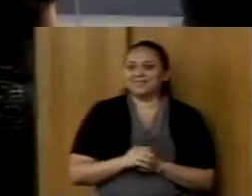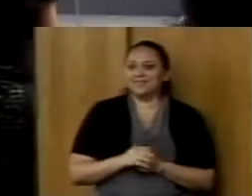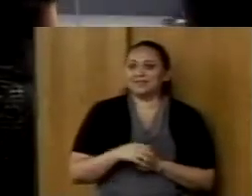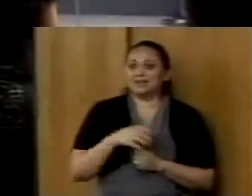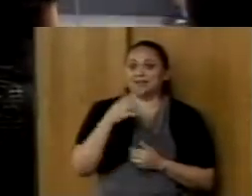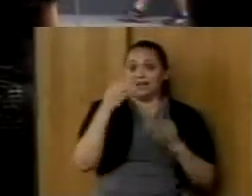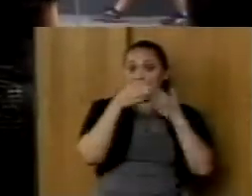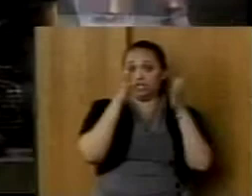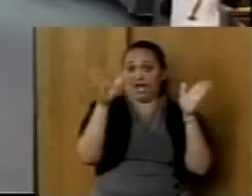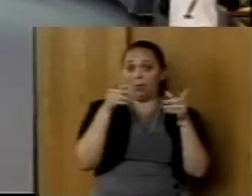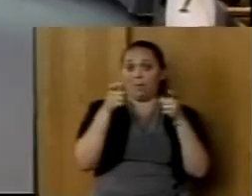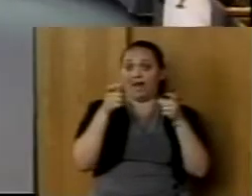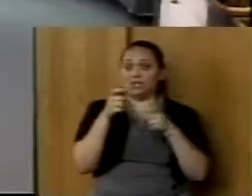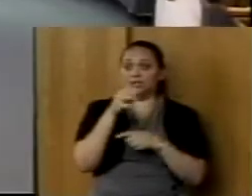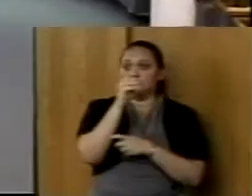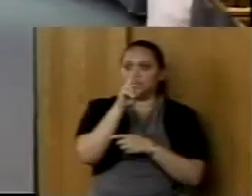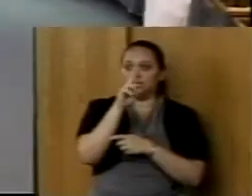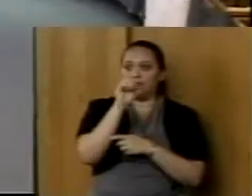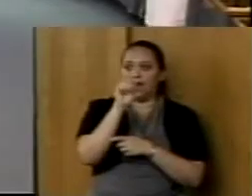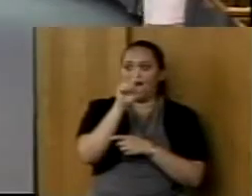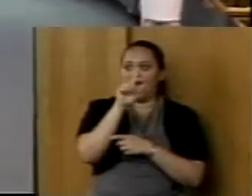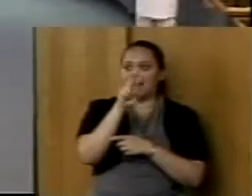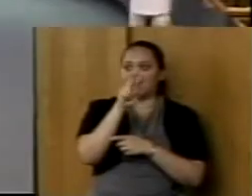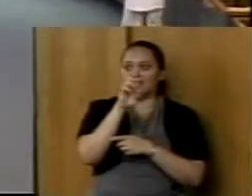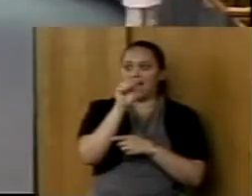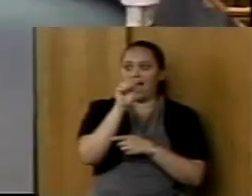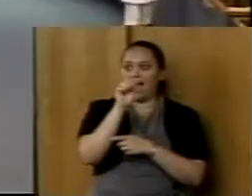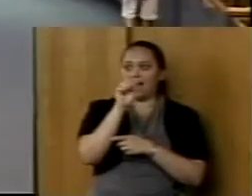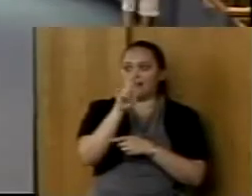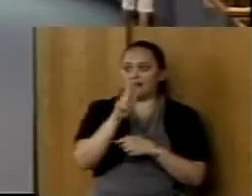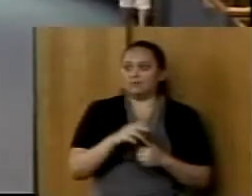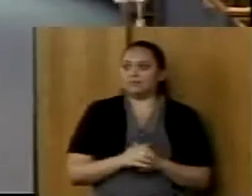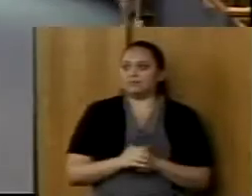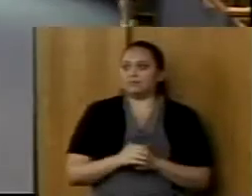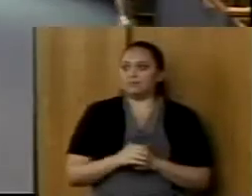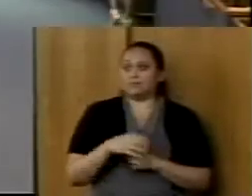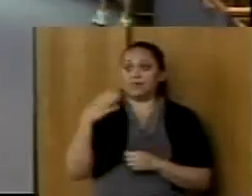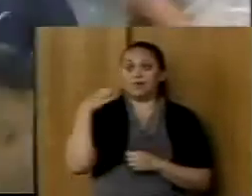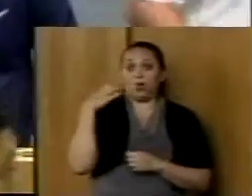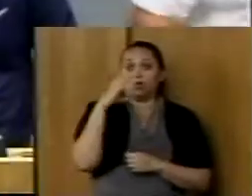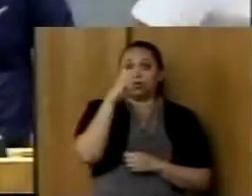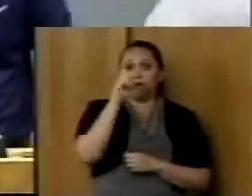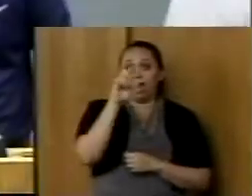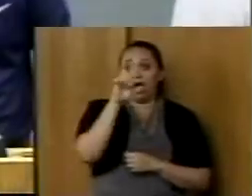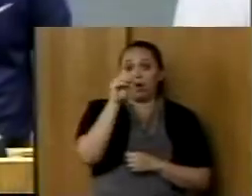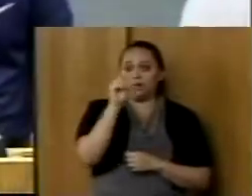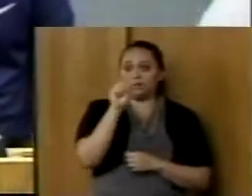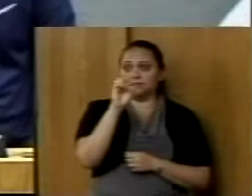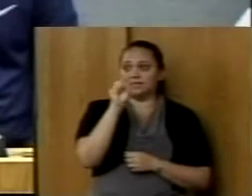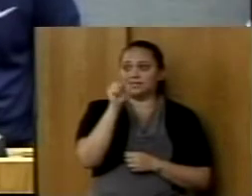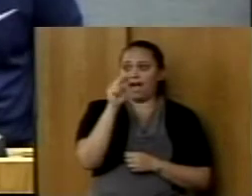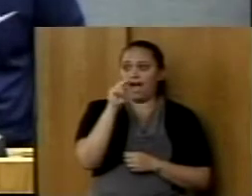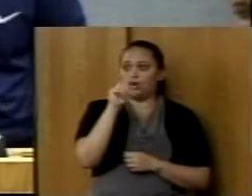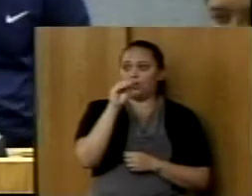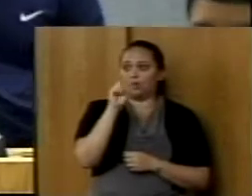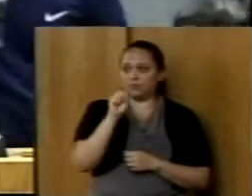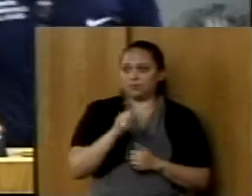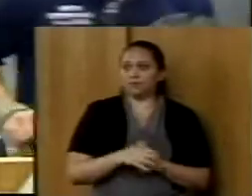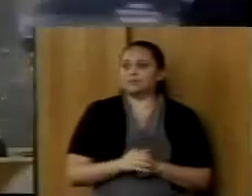And our general manager is Mr. Aguilla. Congratulations, honey. Coach Carlos Sanchez.